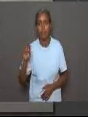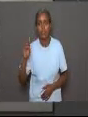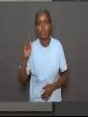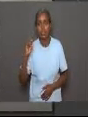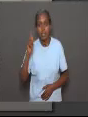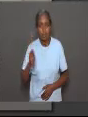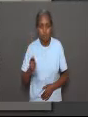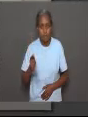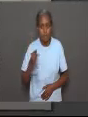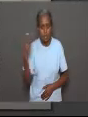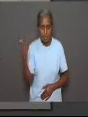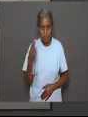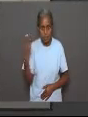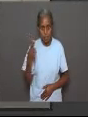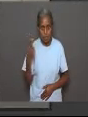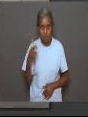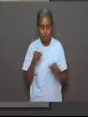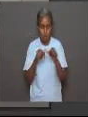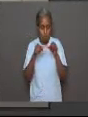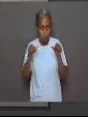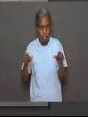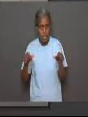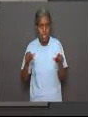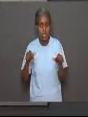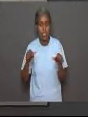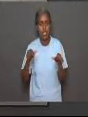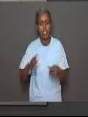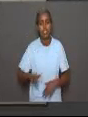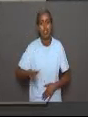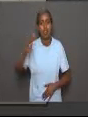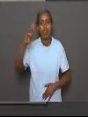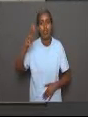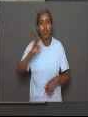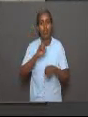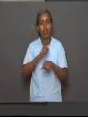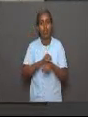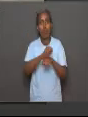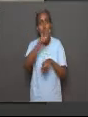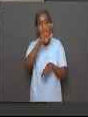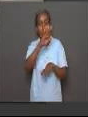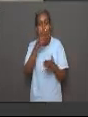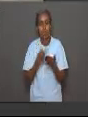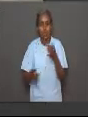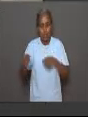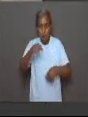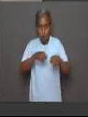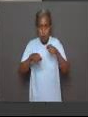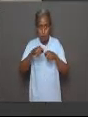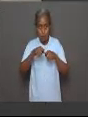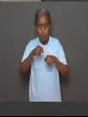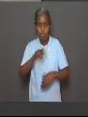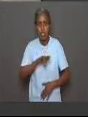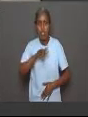Trigonometry can be used to measure the height of mountains, which contributes to